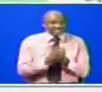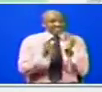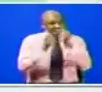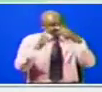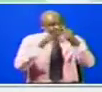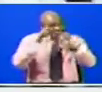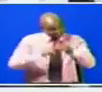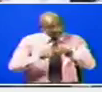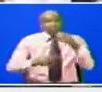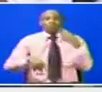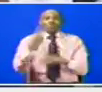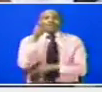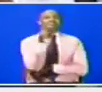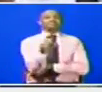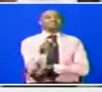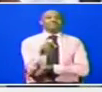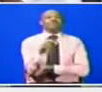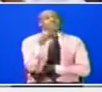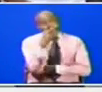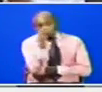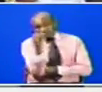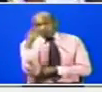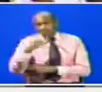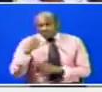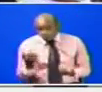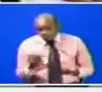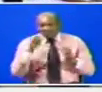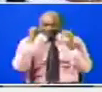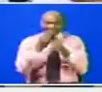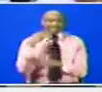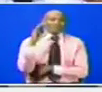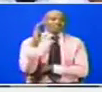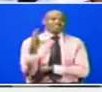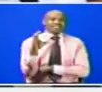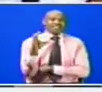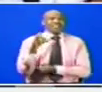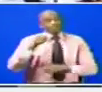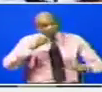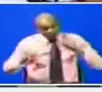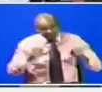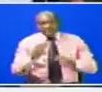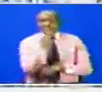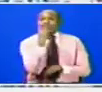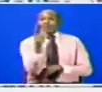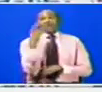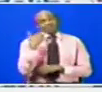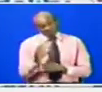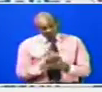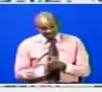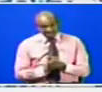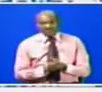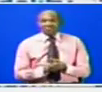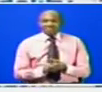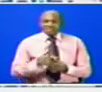16-time KPL champions to a 2-0 victory over Tusker FC, beat Sofapaka 2-1 before ending the month in